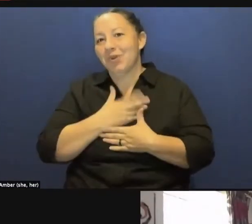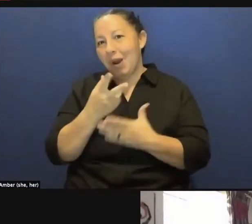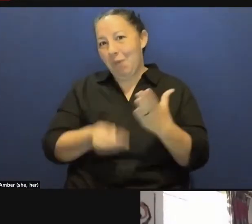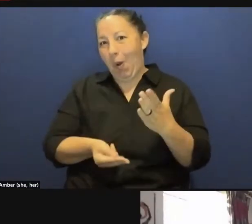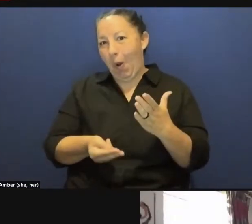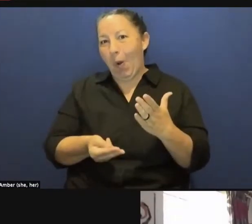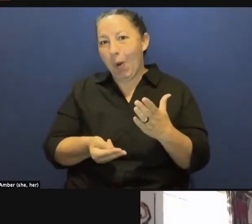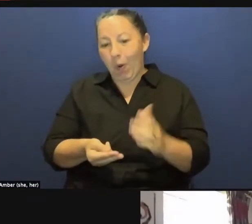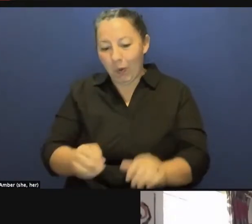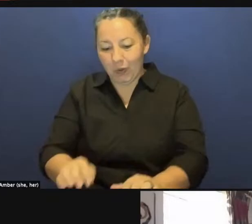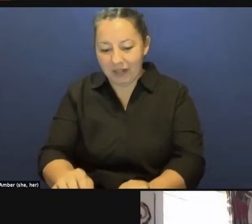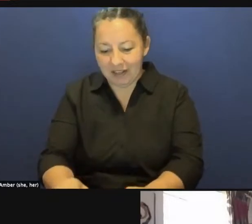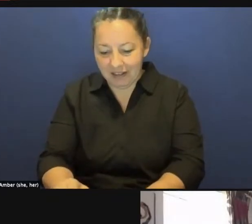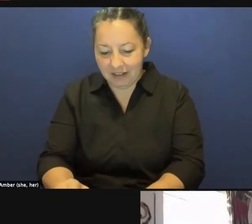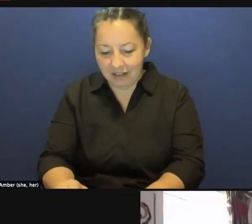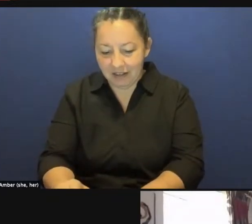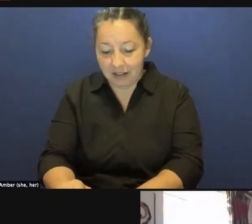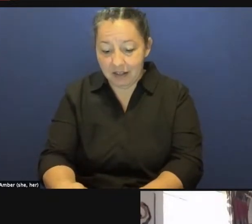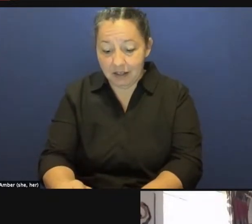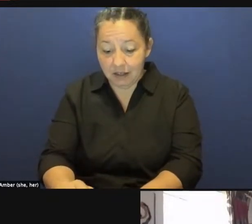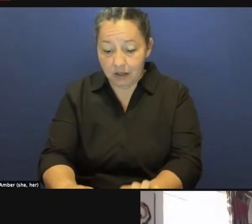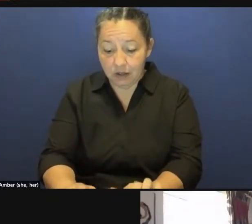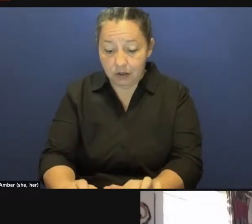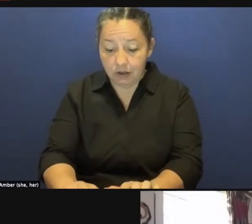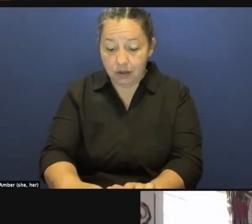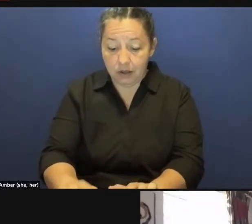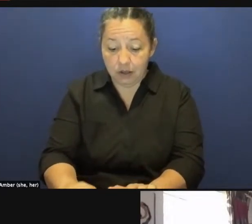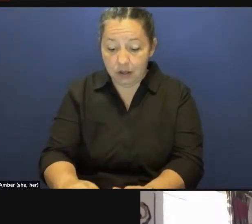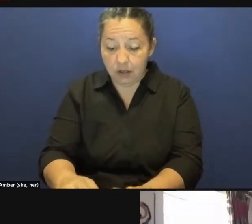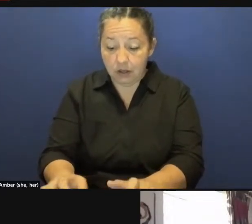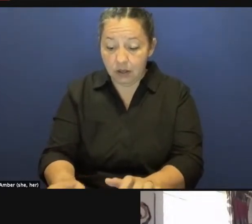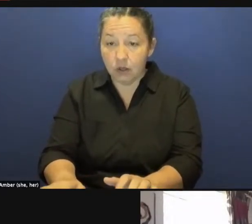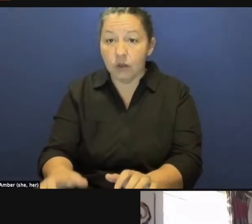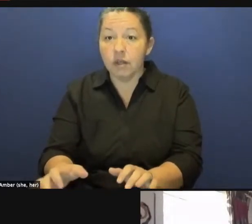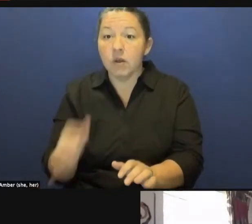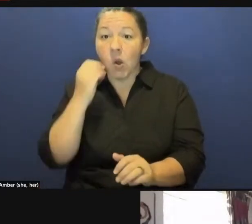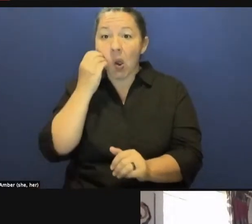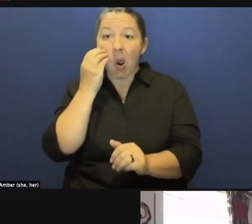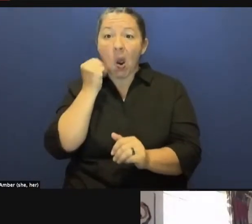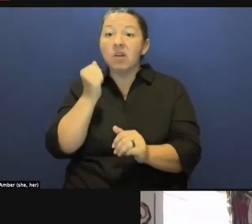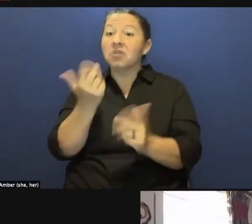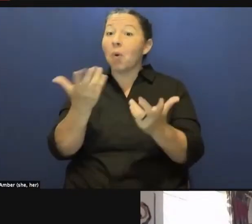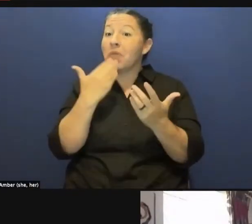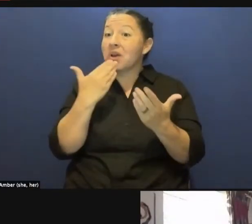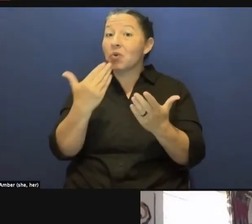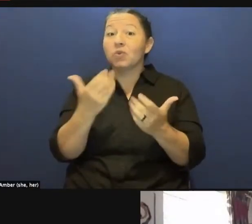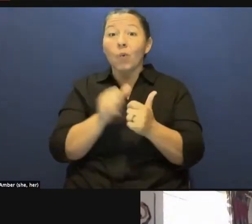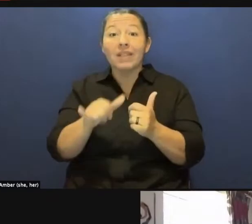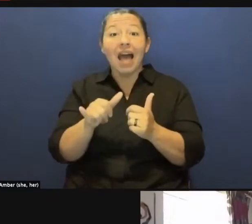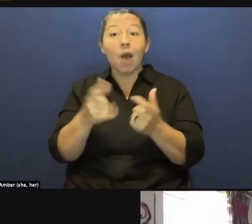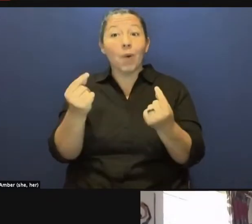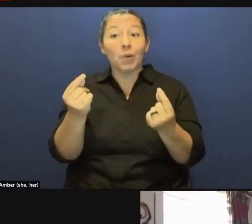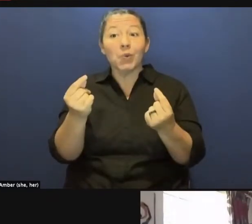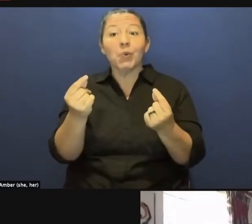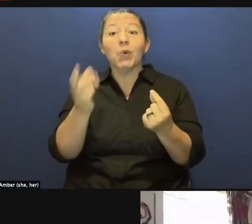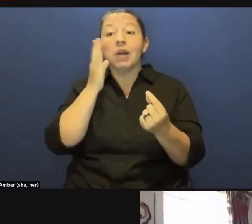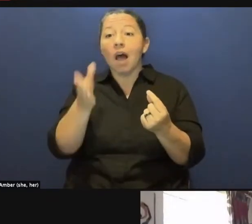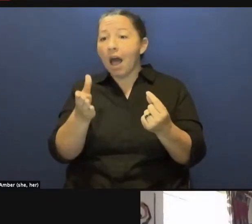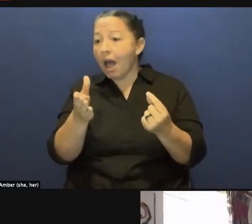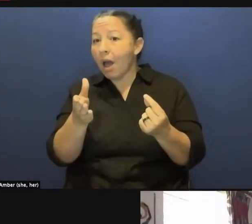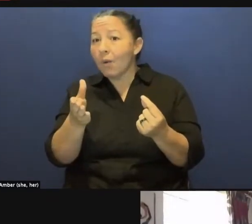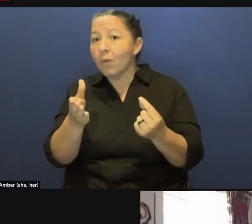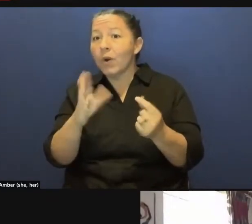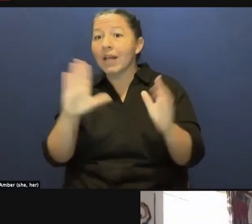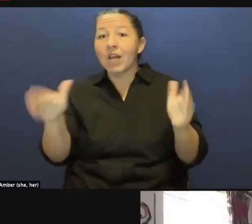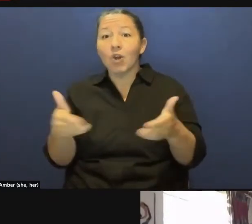you being here. Thank you. So with that, I am going to